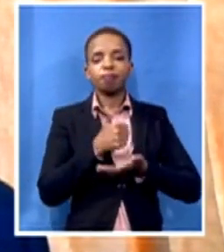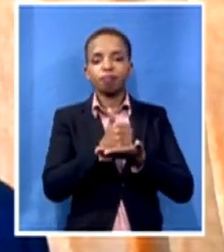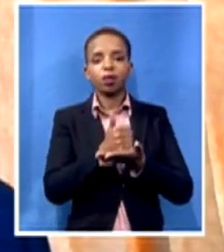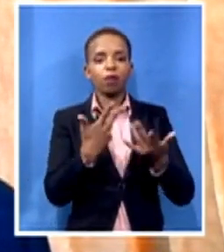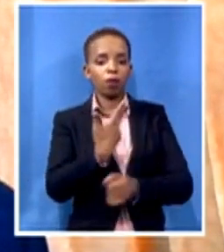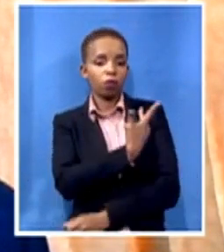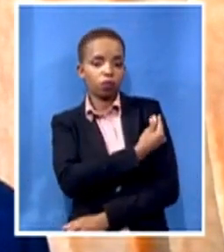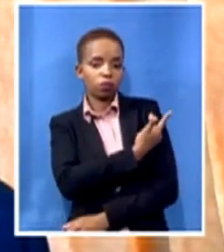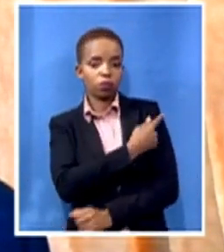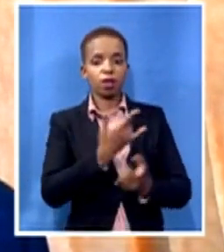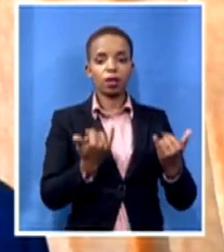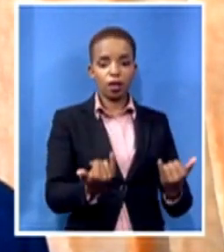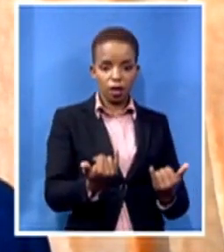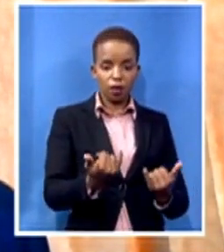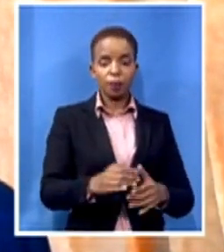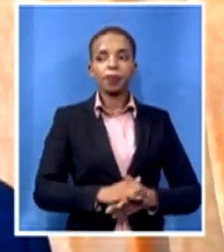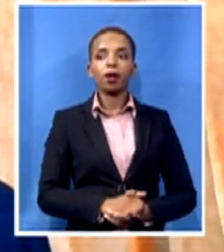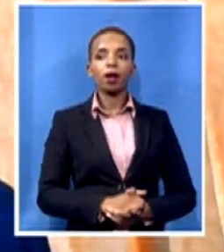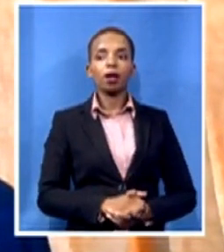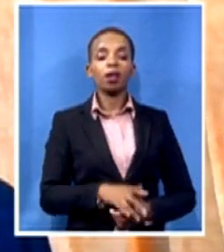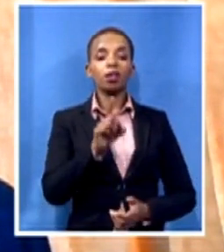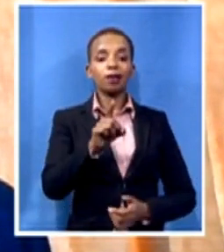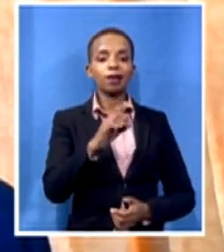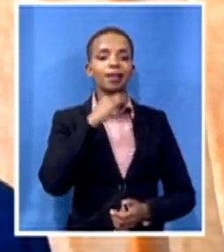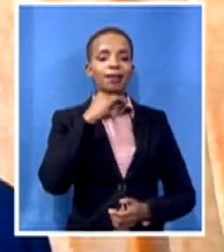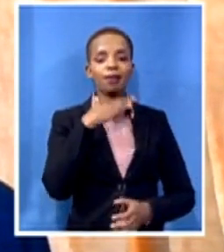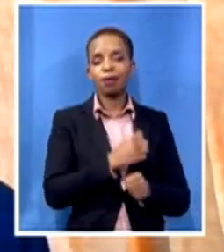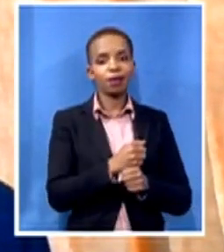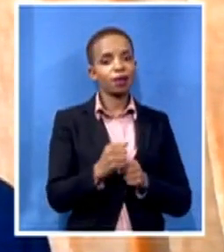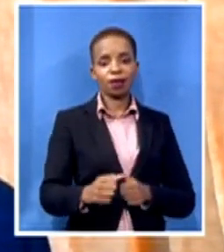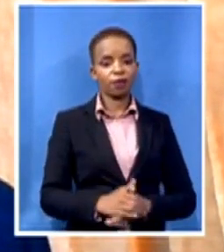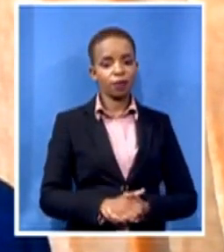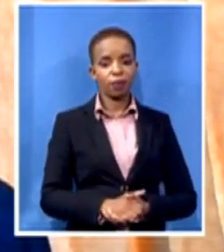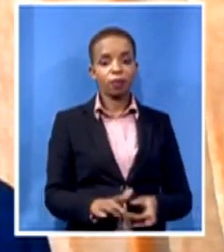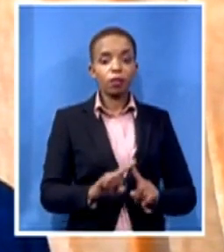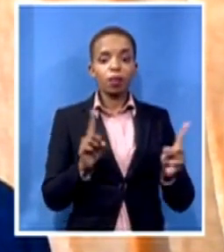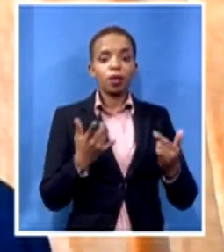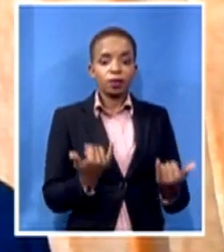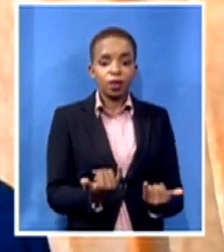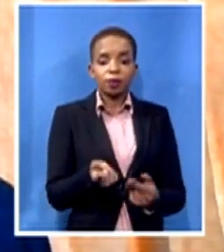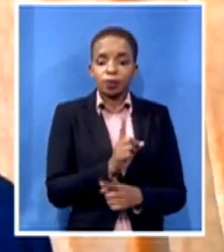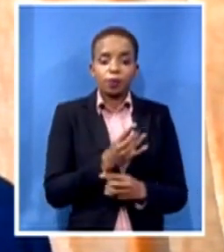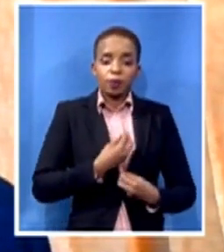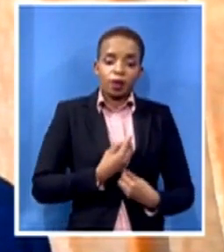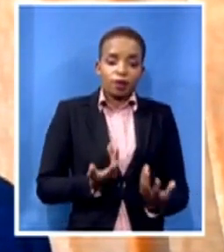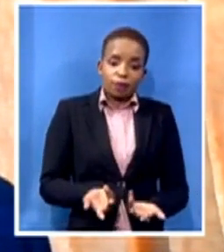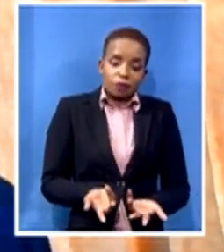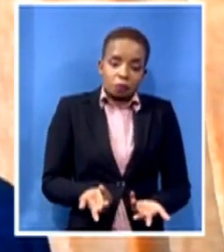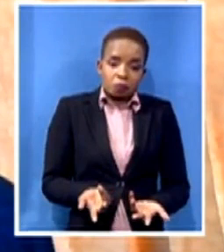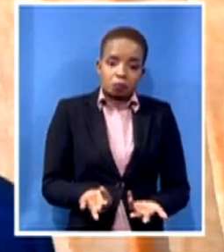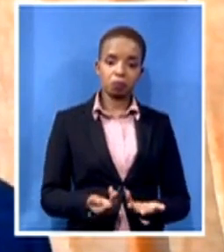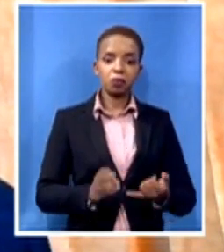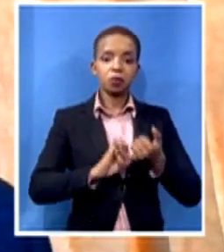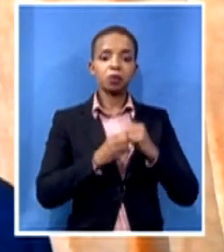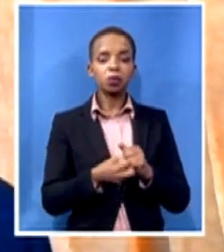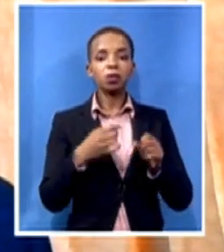necessarily be enough, but is what we have to try and mitigate the spread of the virus. So it